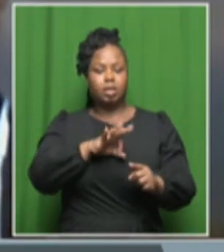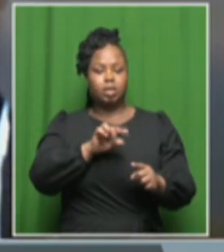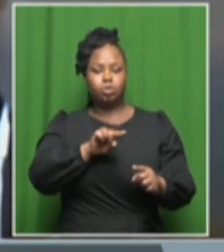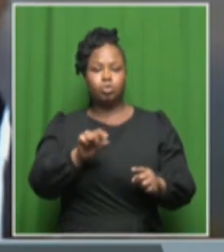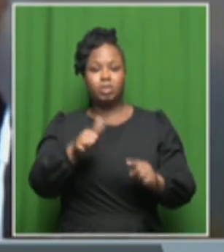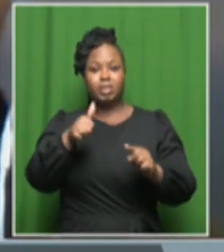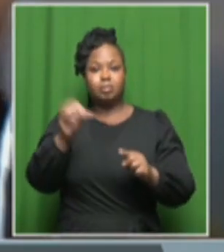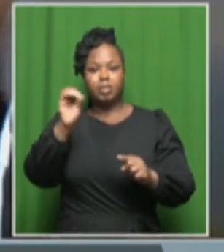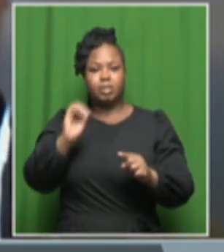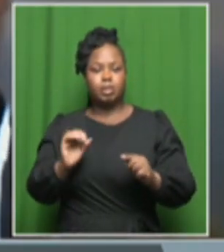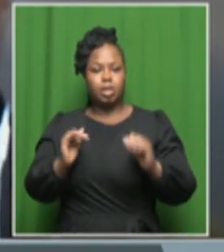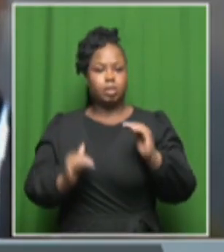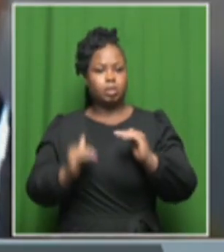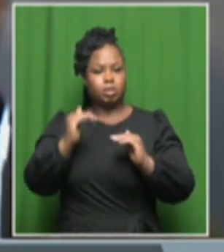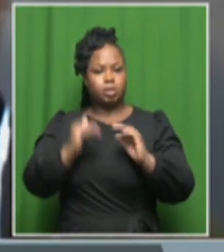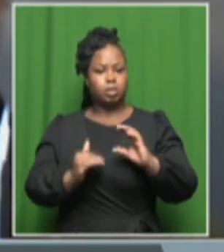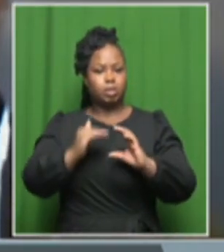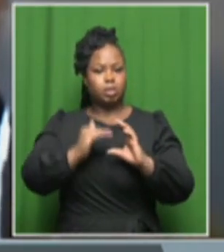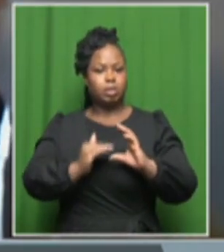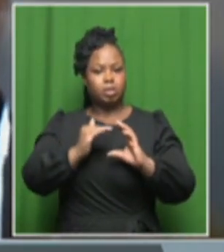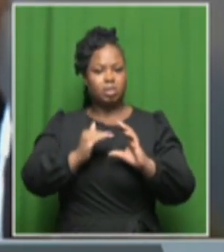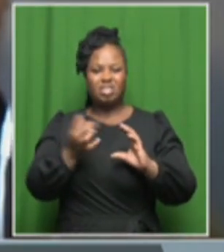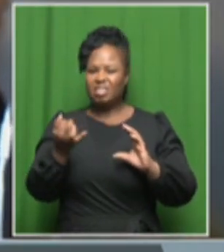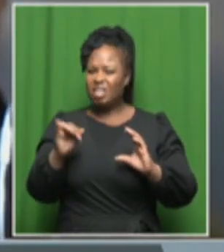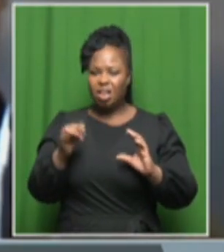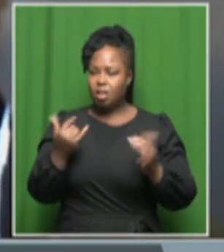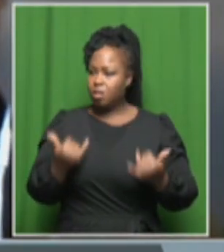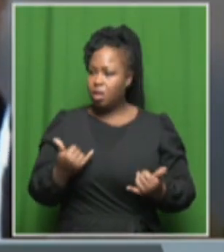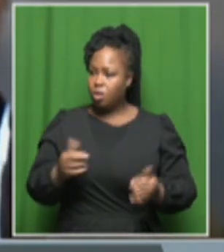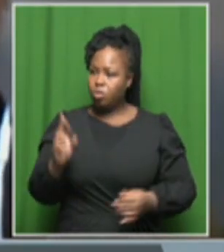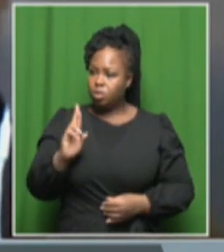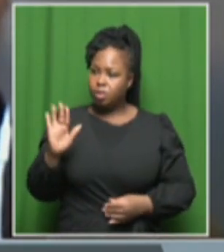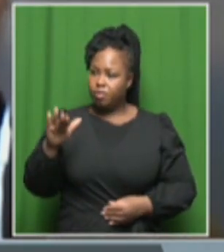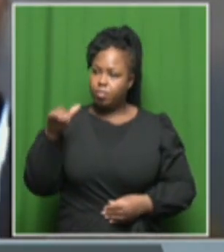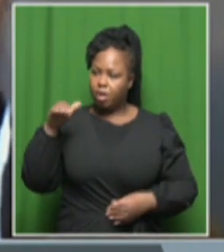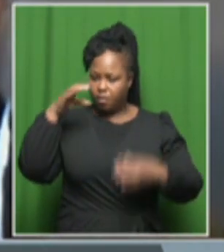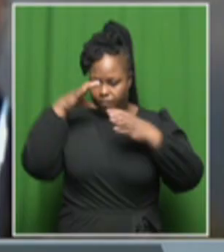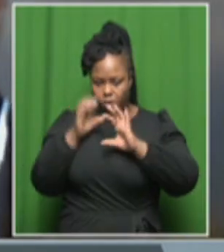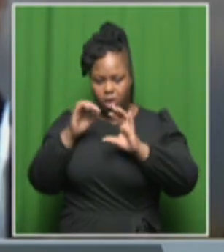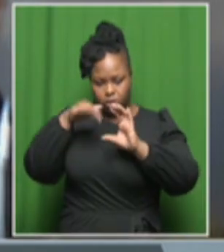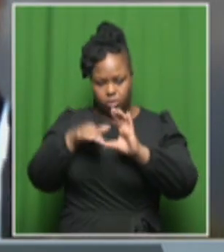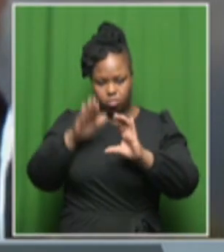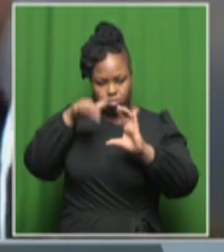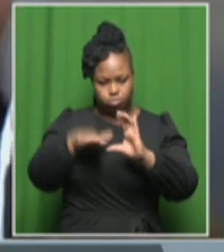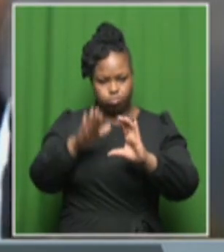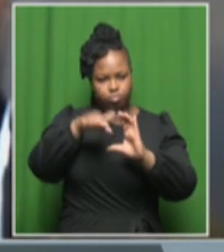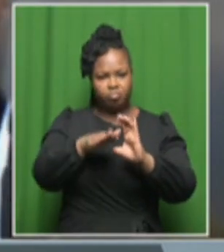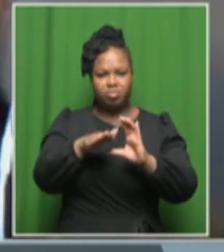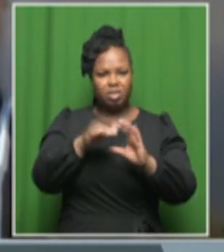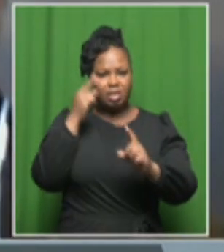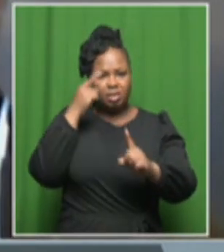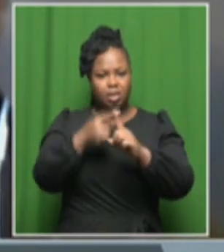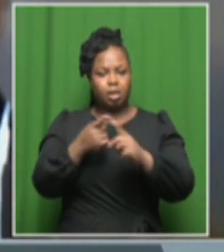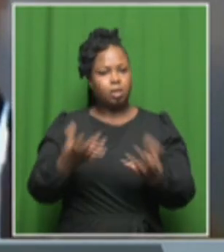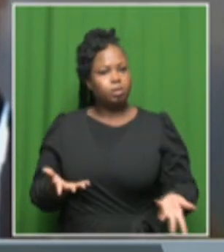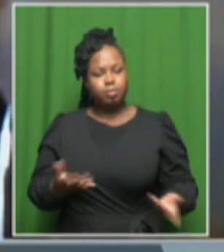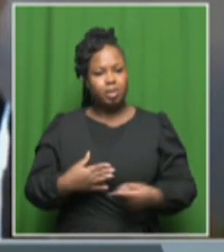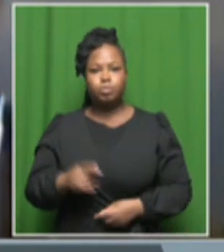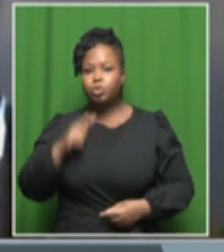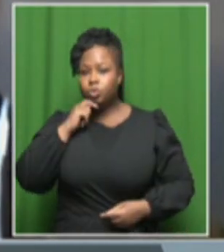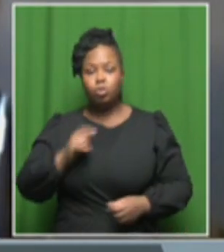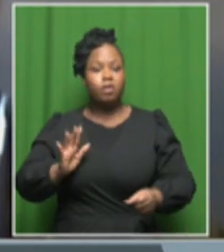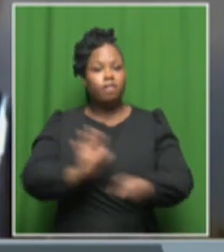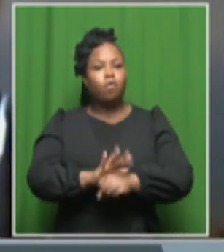6%. So even today, we see a Reserve Bank that is solely focused on inflation targeting and not necessarily reaching